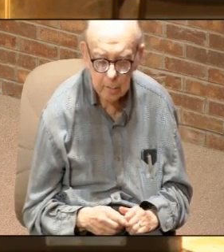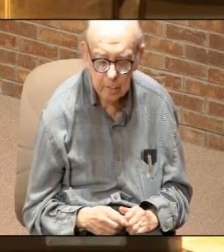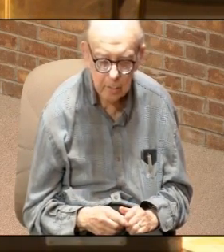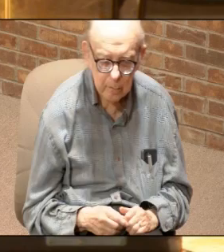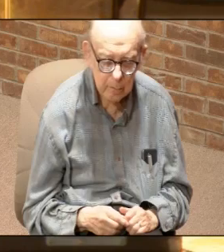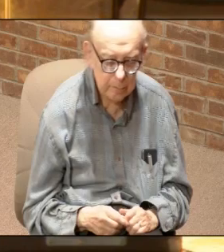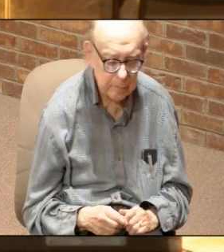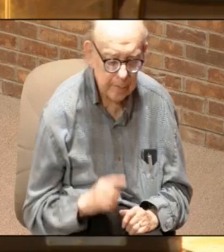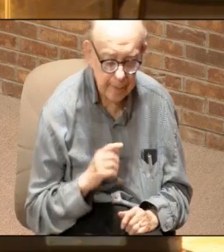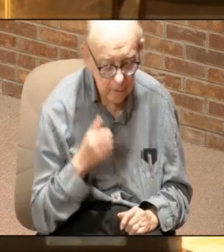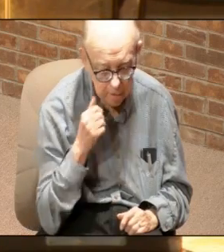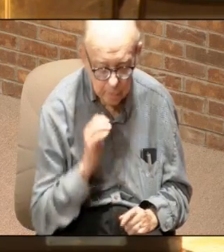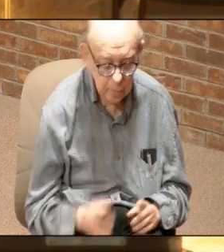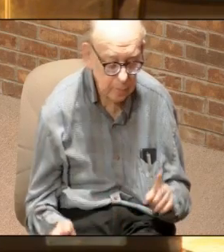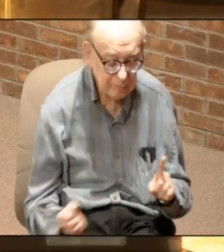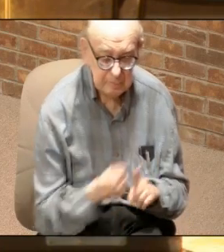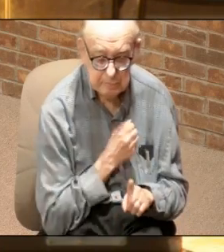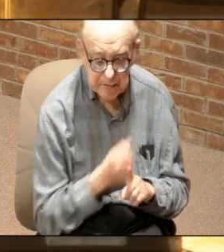She was beaten